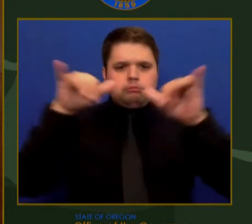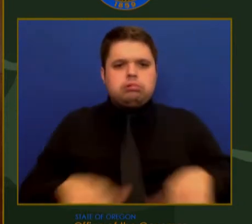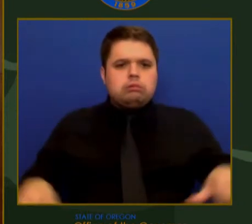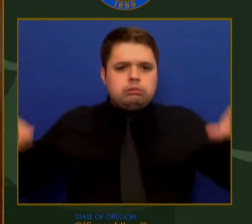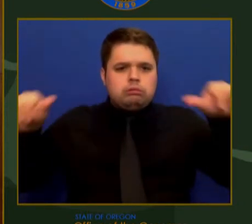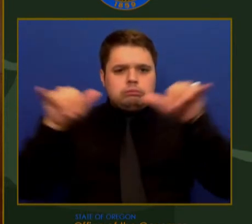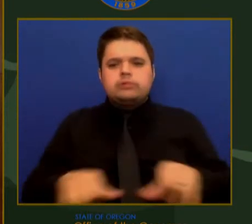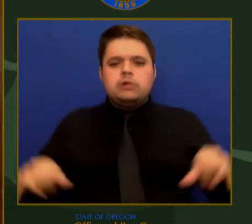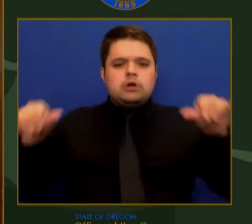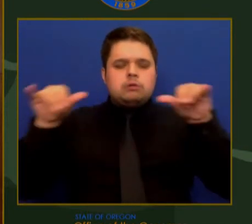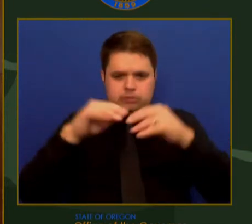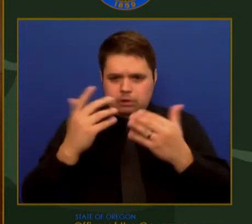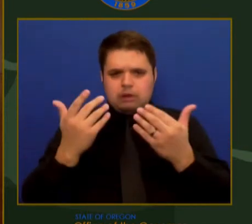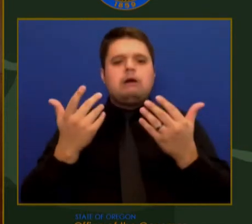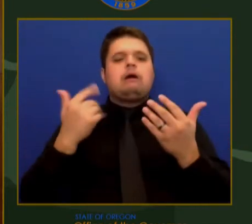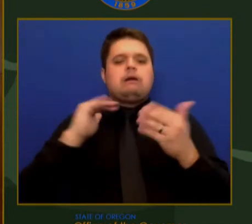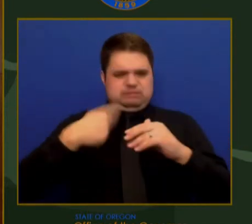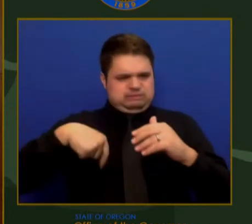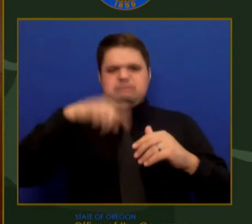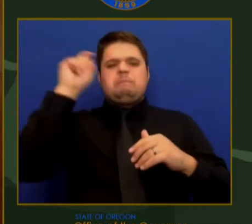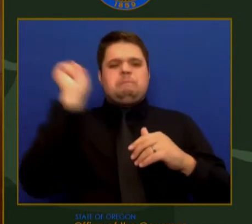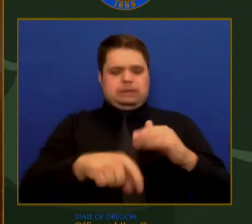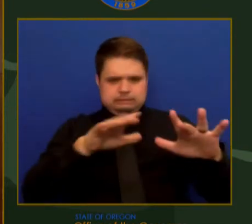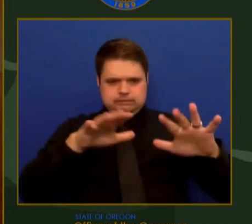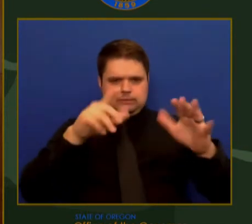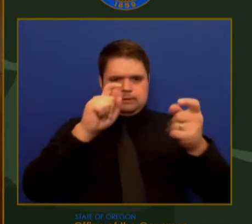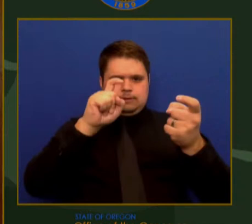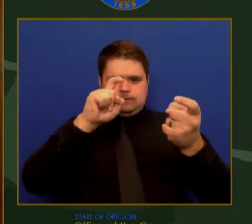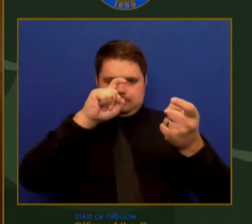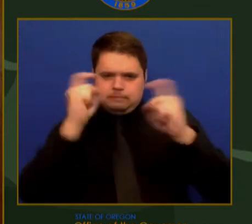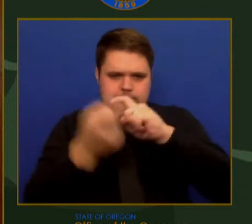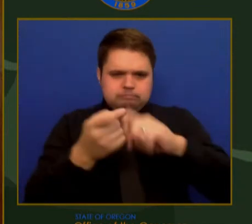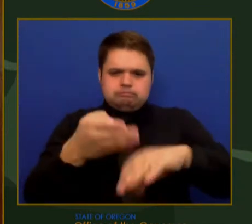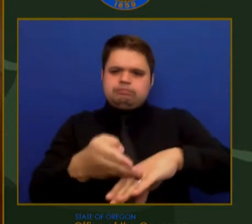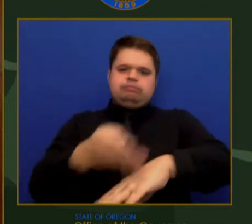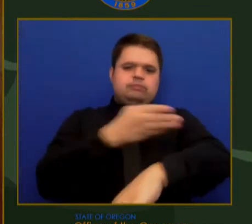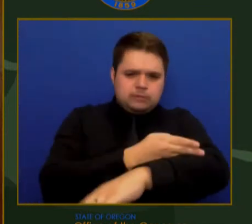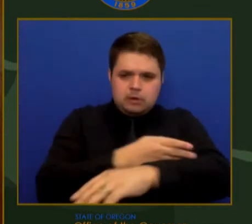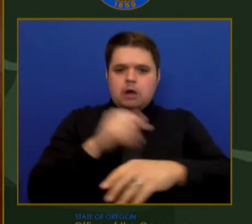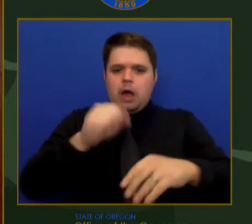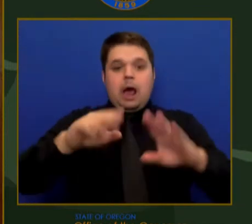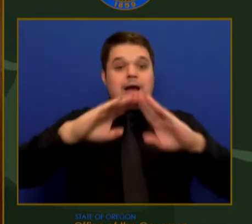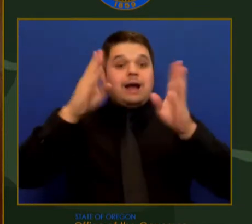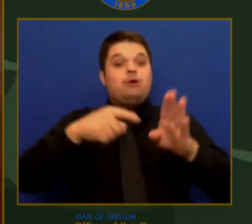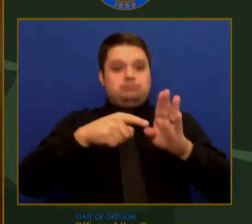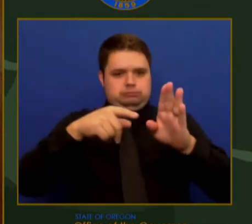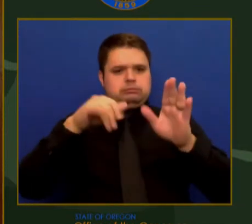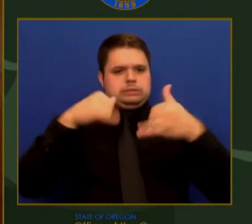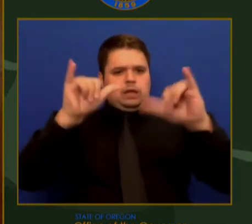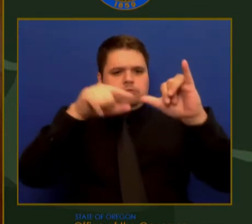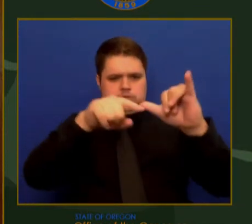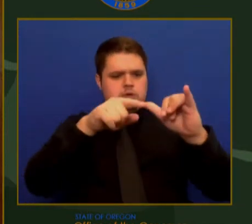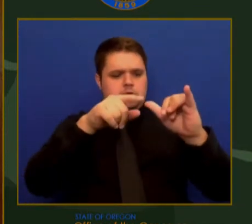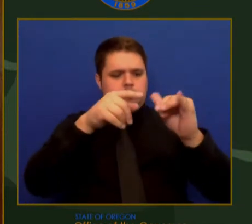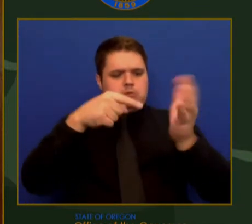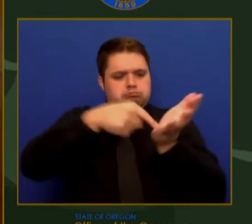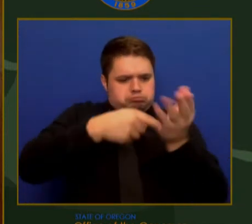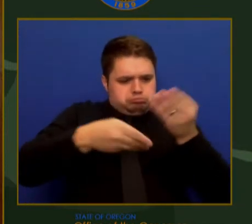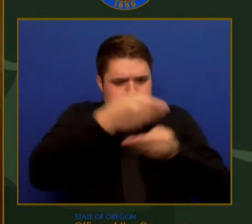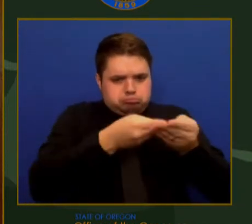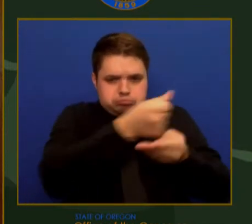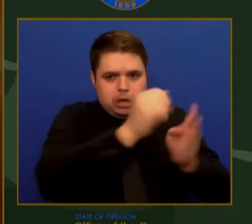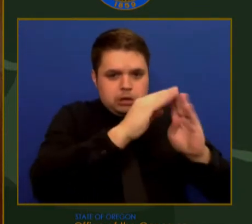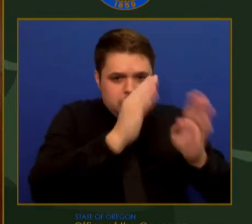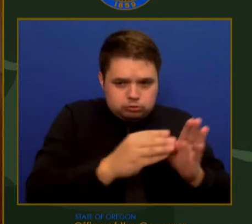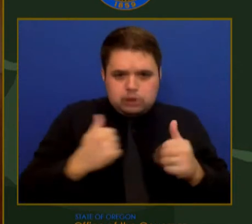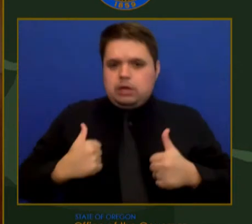requires good-paying jobs and affordable housing. You can see the housing crisis everywhere in Oregon, from